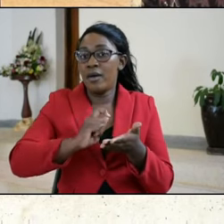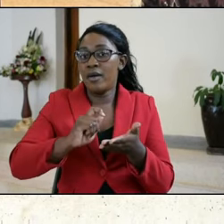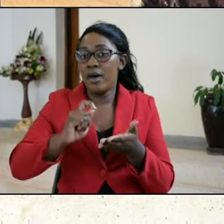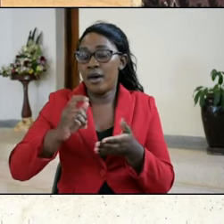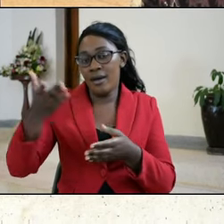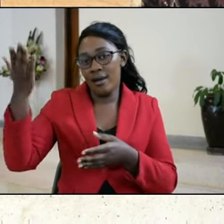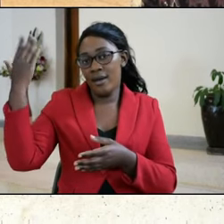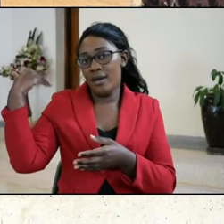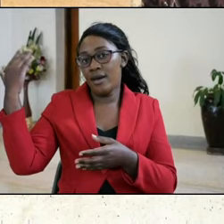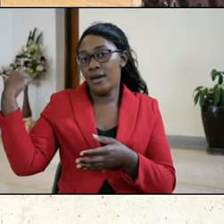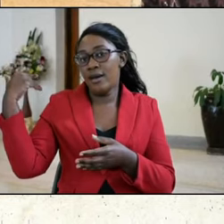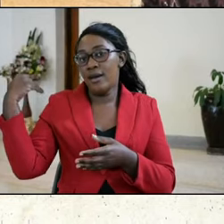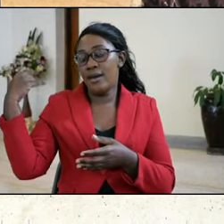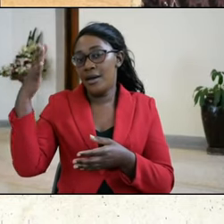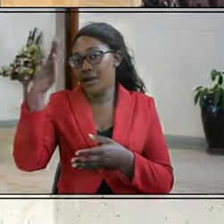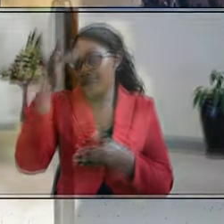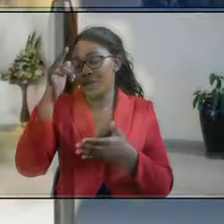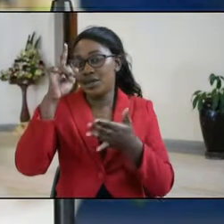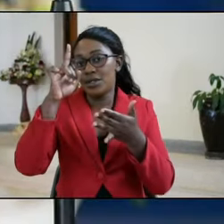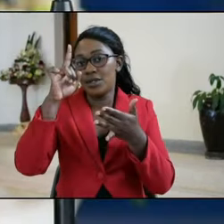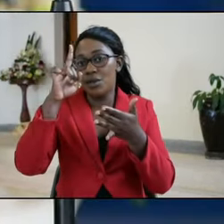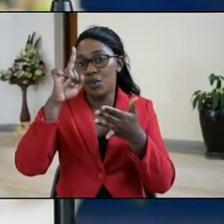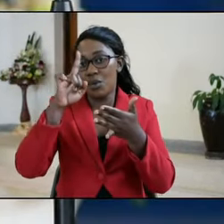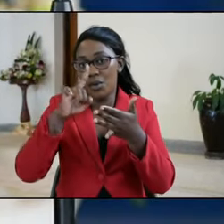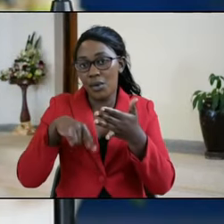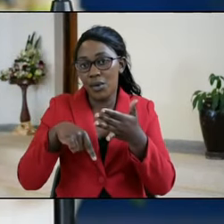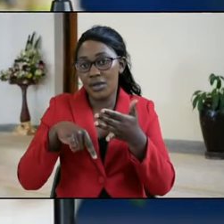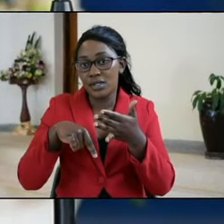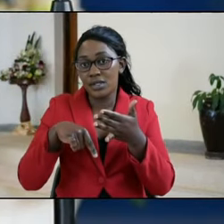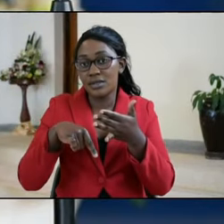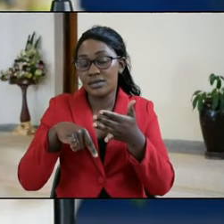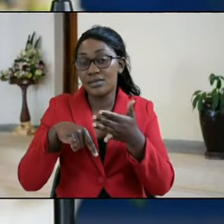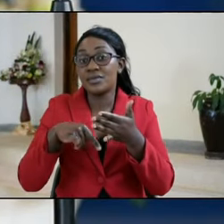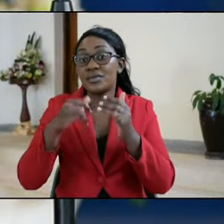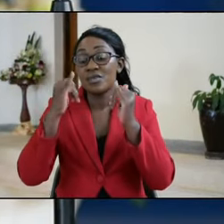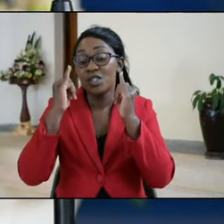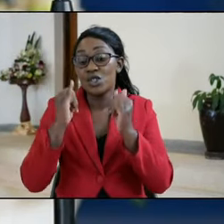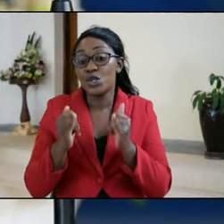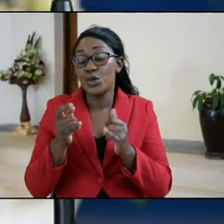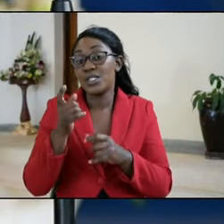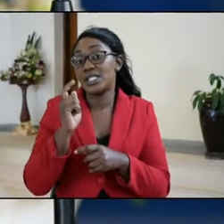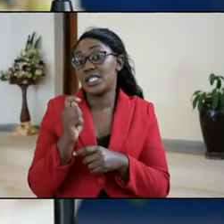in what you people call Scripture, which was the Old Testament. So